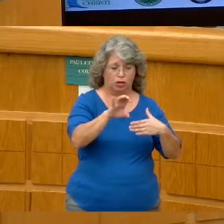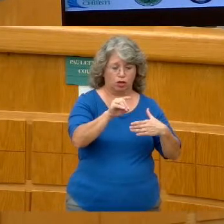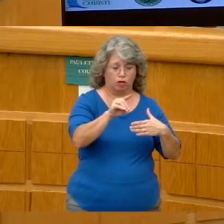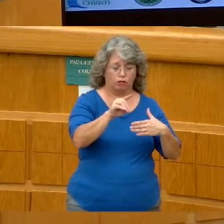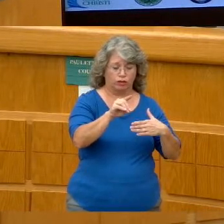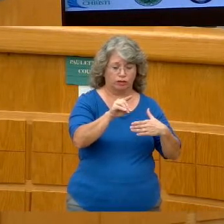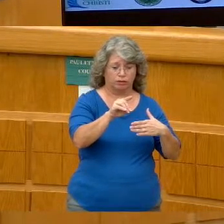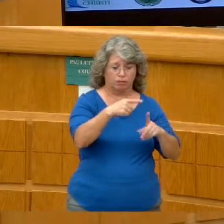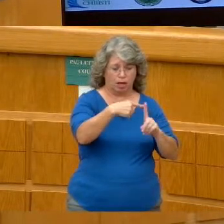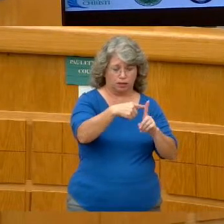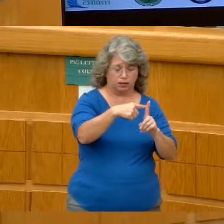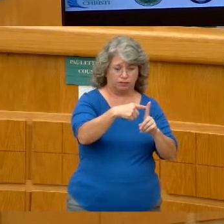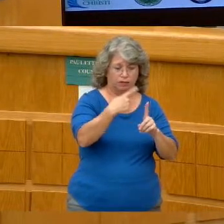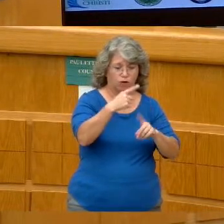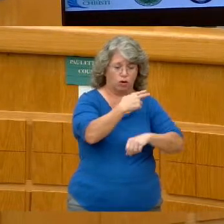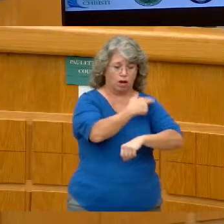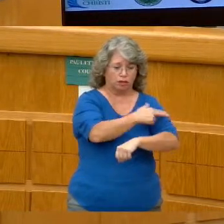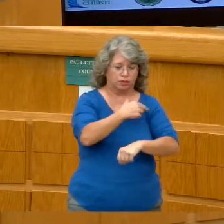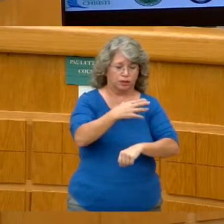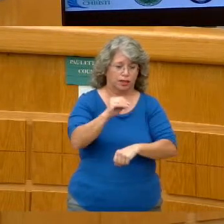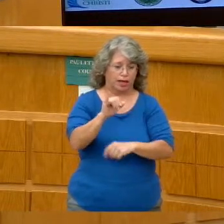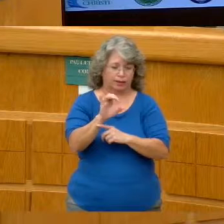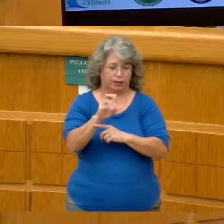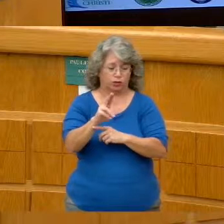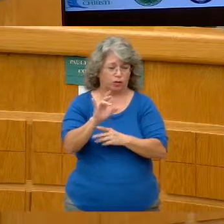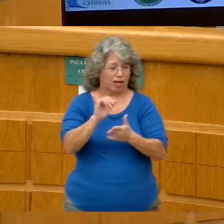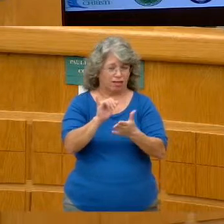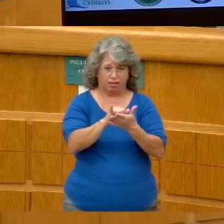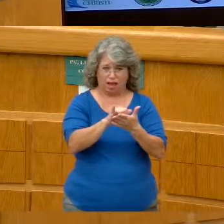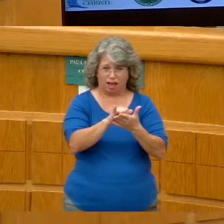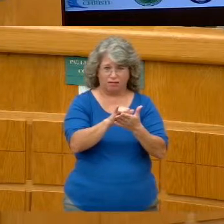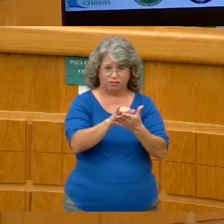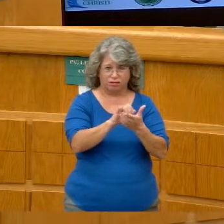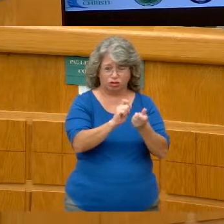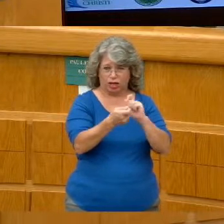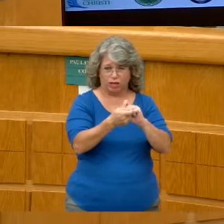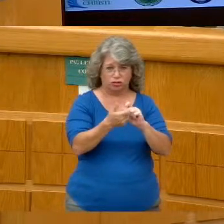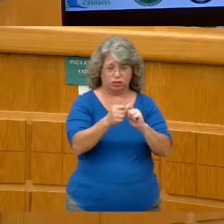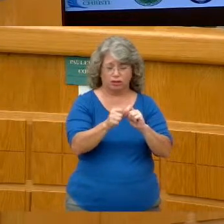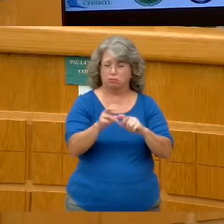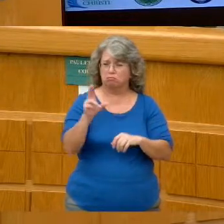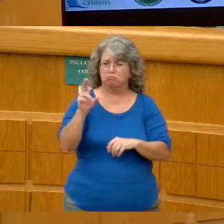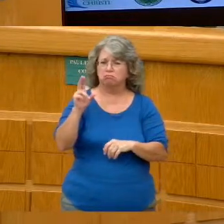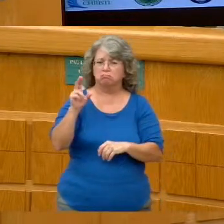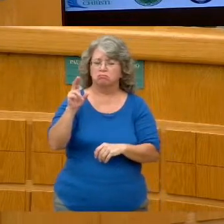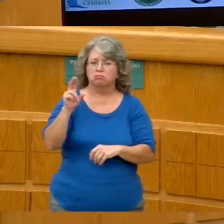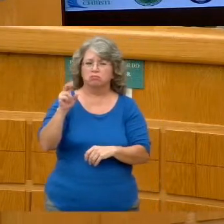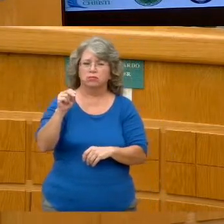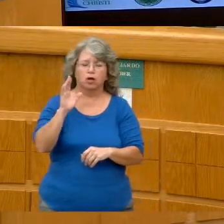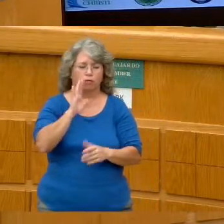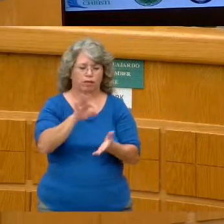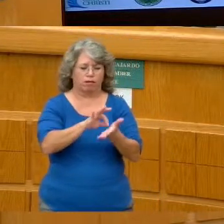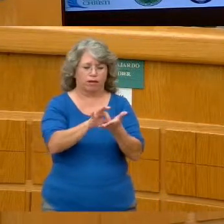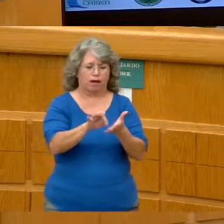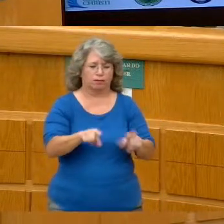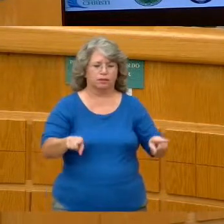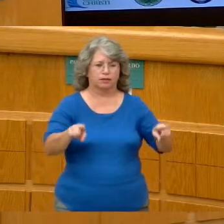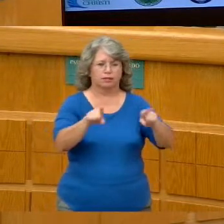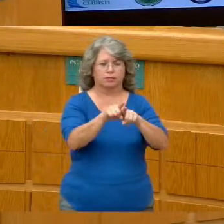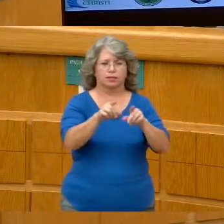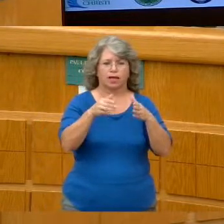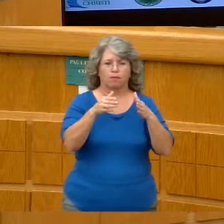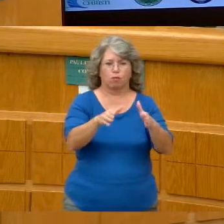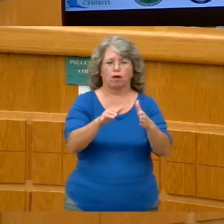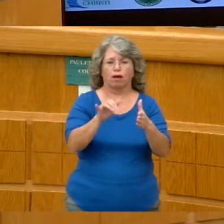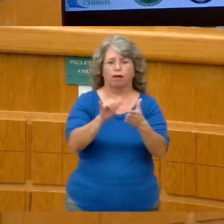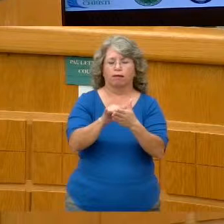ICU changed? Not that I know of. They'll be counted the same way that cases are counted.